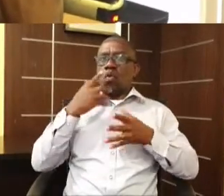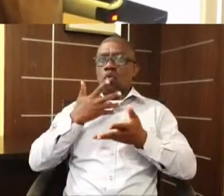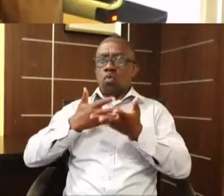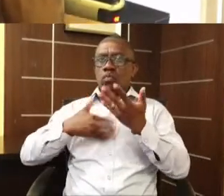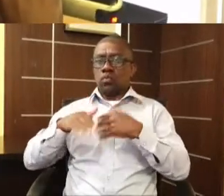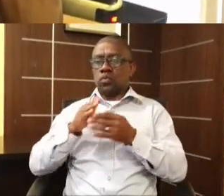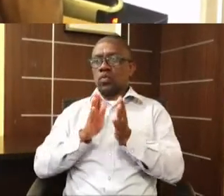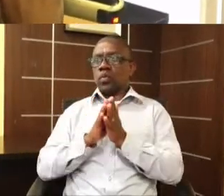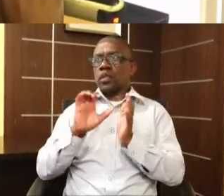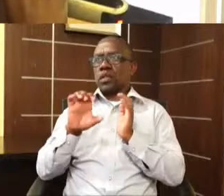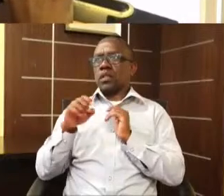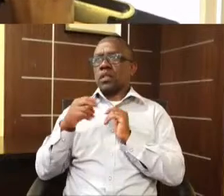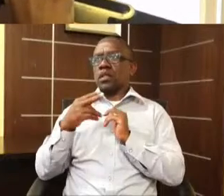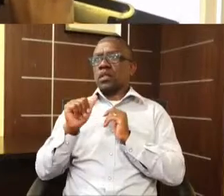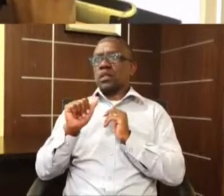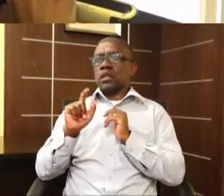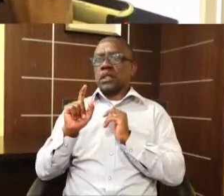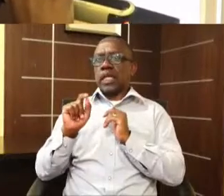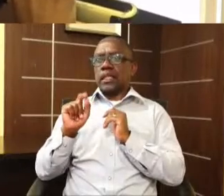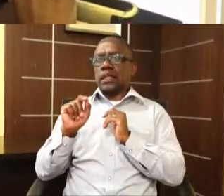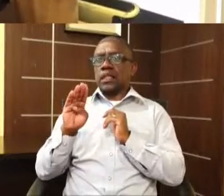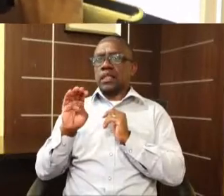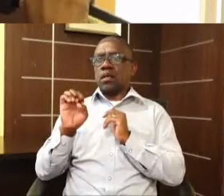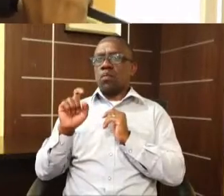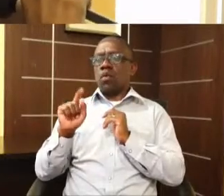chatbot. Like that's the population that, yeah.